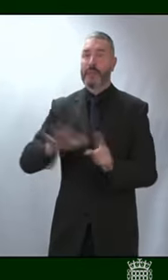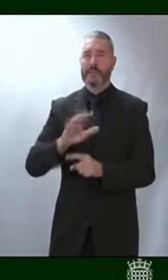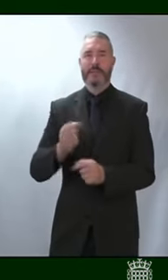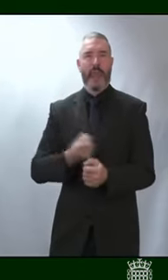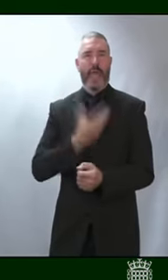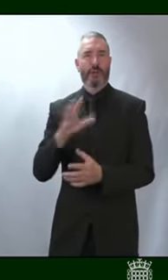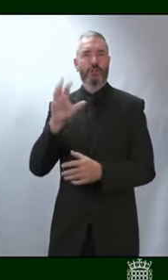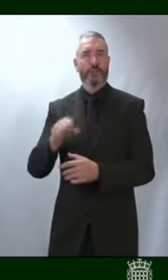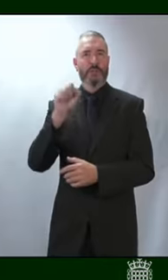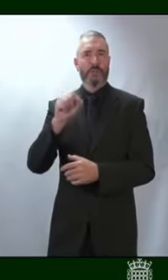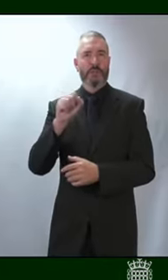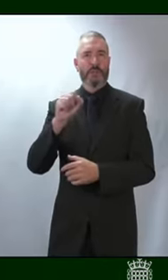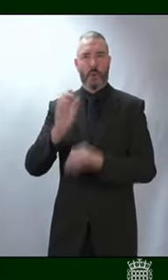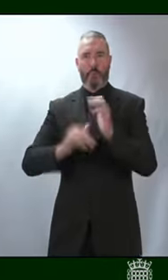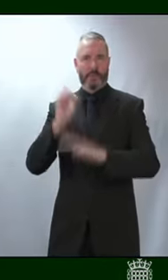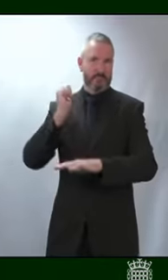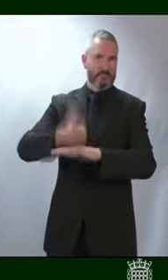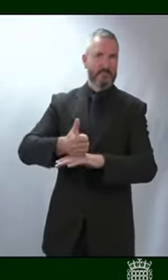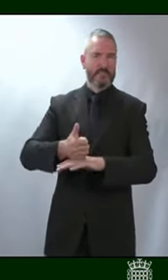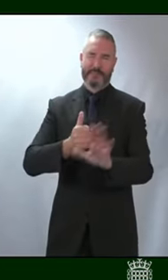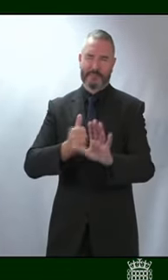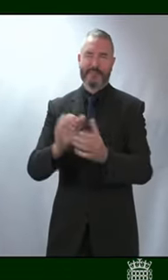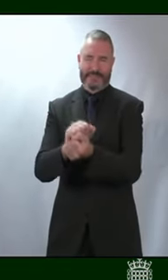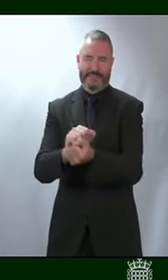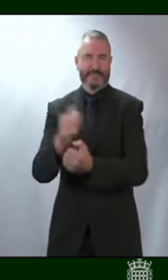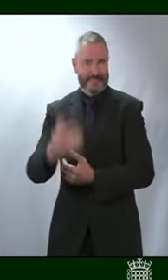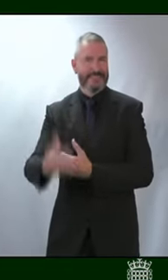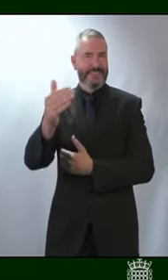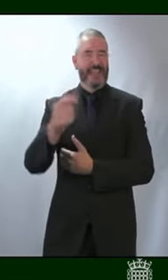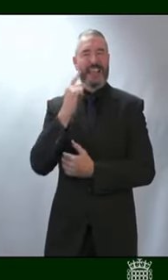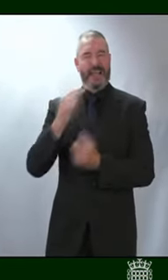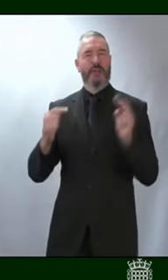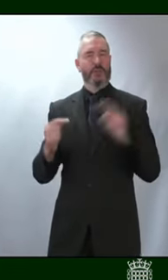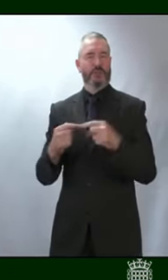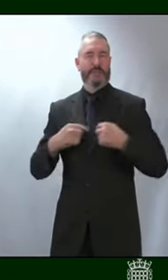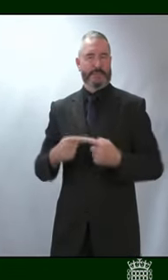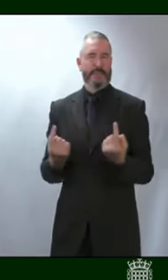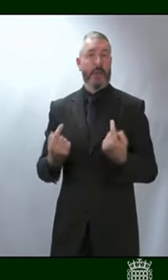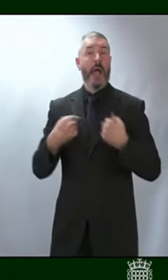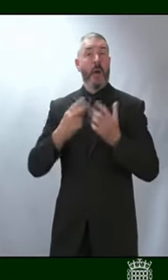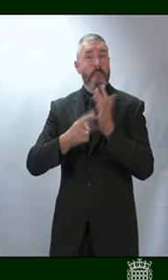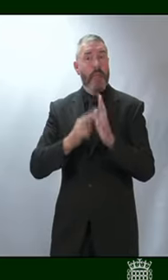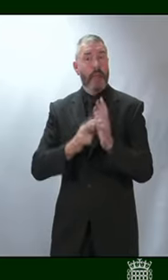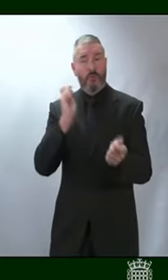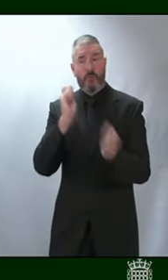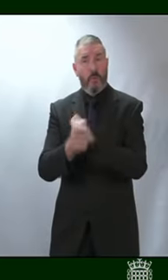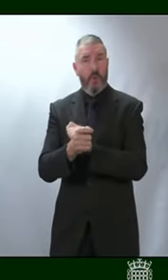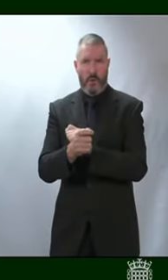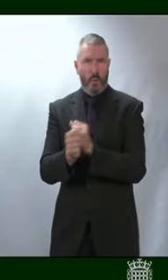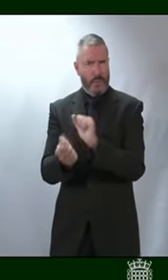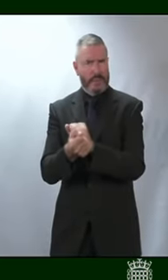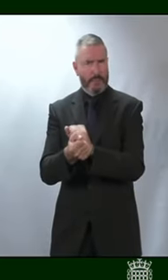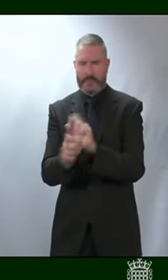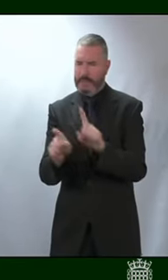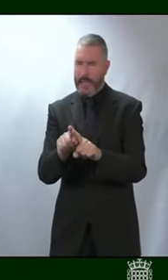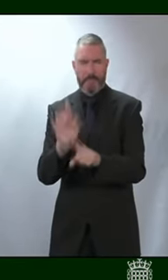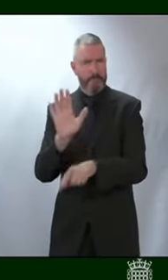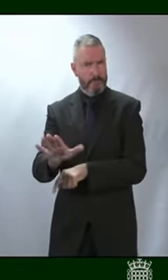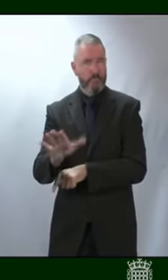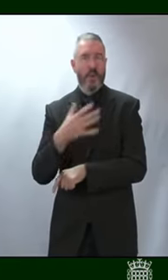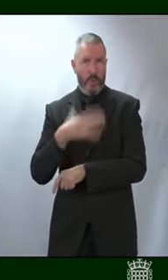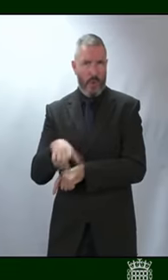and we intend to build on it, is what he said. The government's approach is entirely different. Our planning reform will not change. That's what they want to do, Mr.